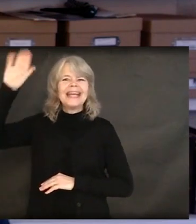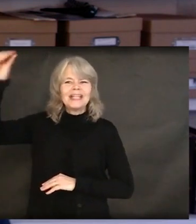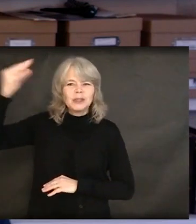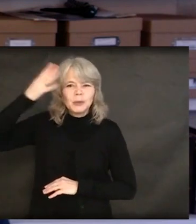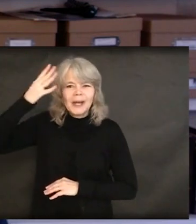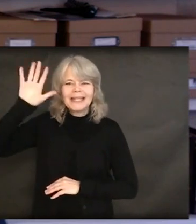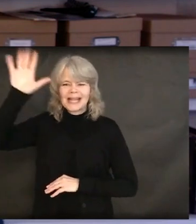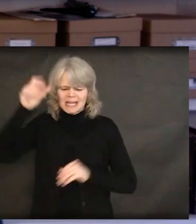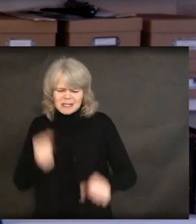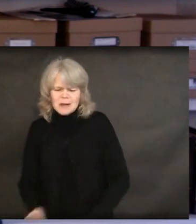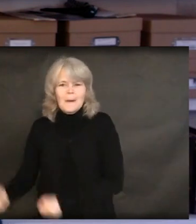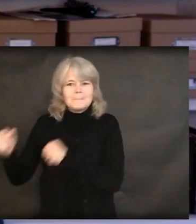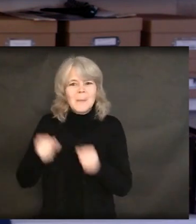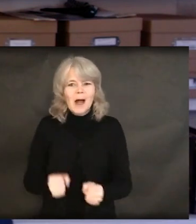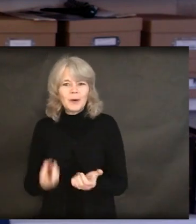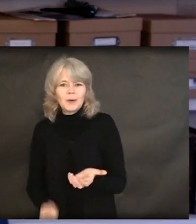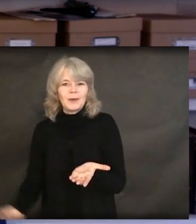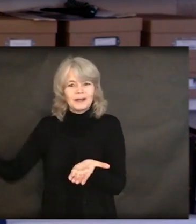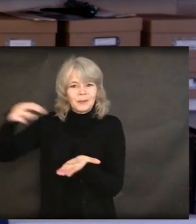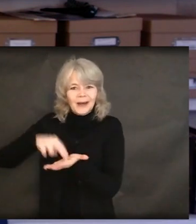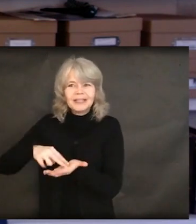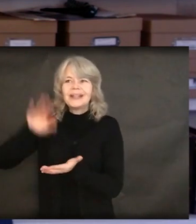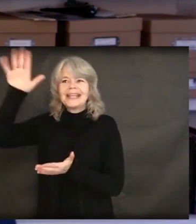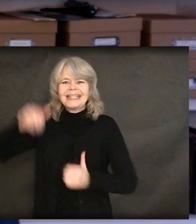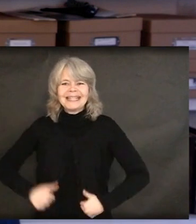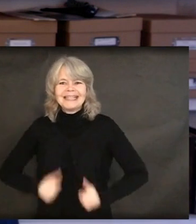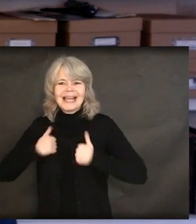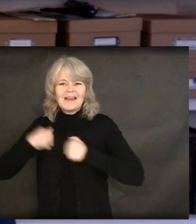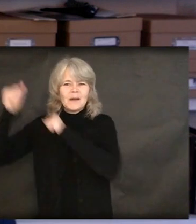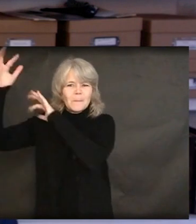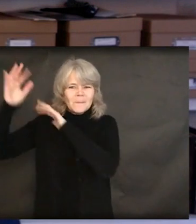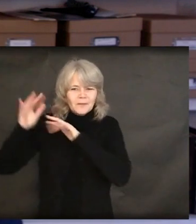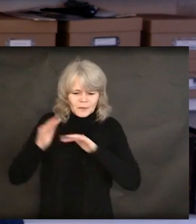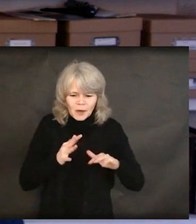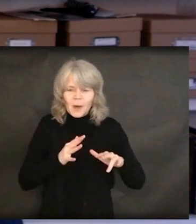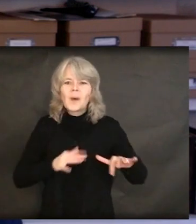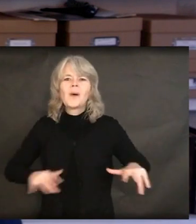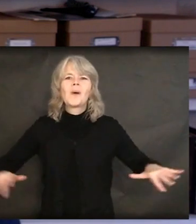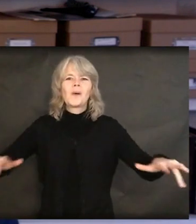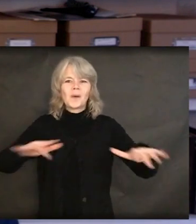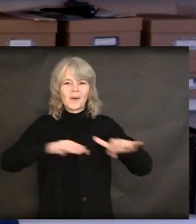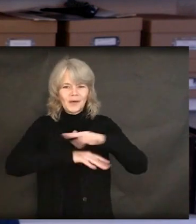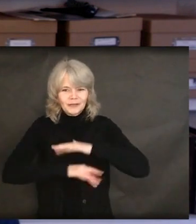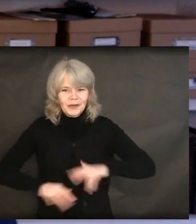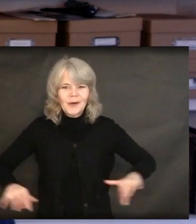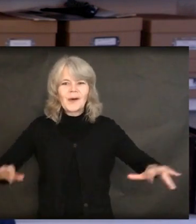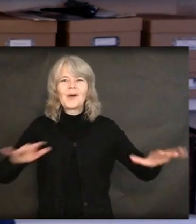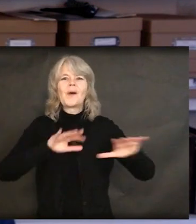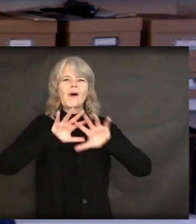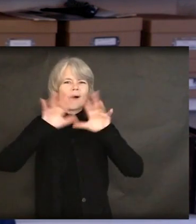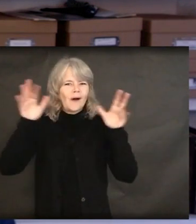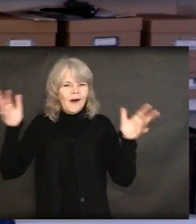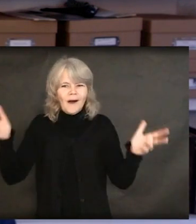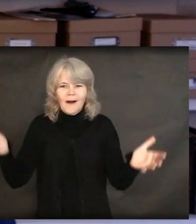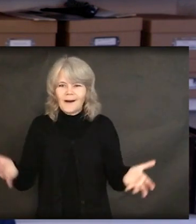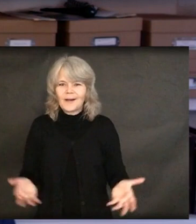God's resurrection power, a power that lifted Jesus from the grave and whose ripples are still flowing to the ends of the